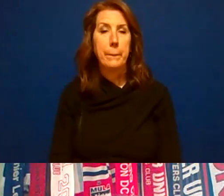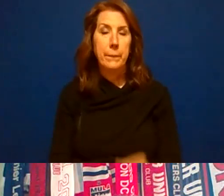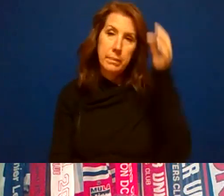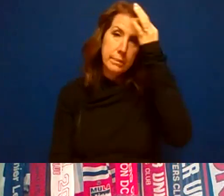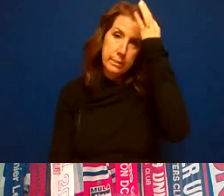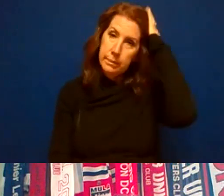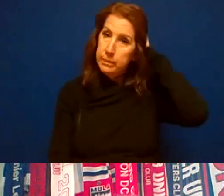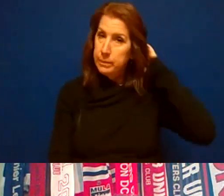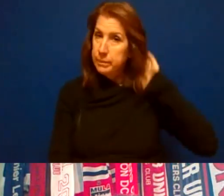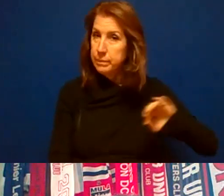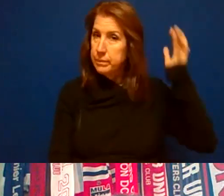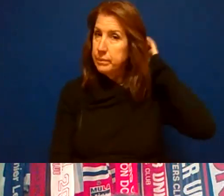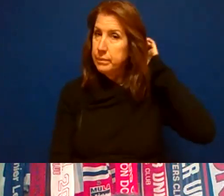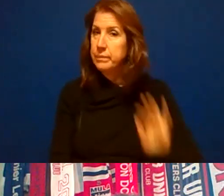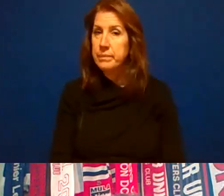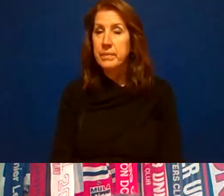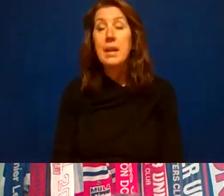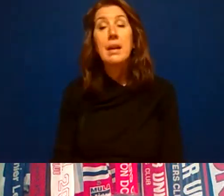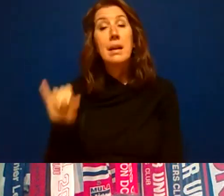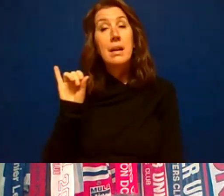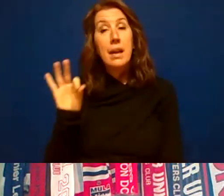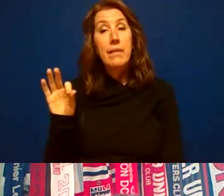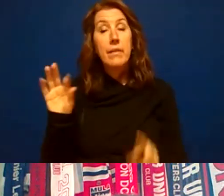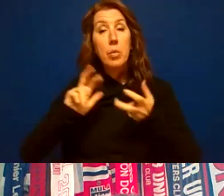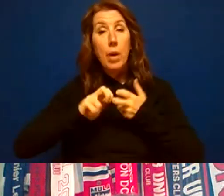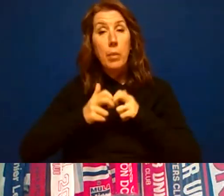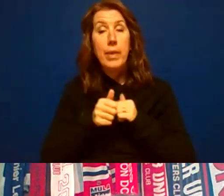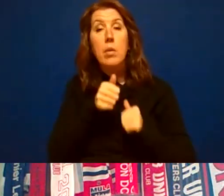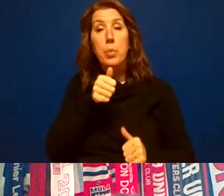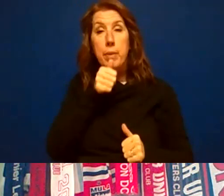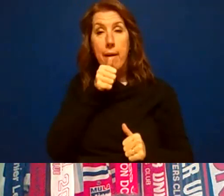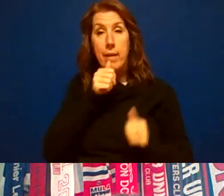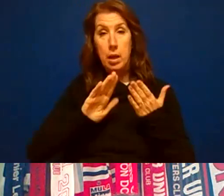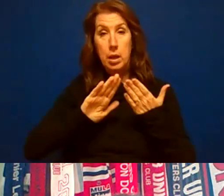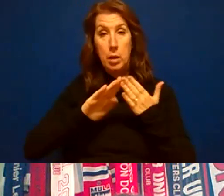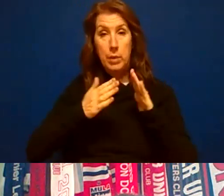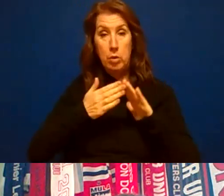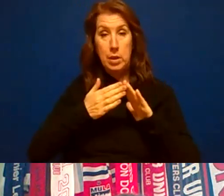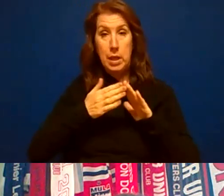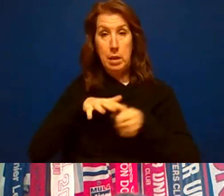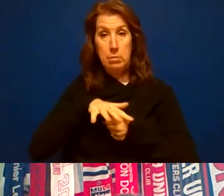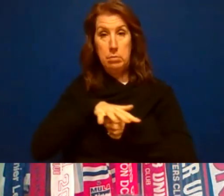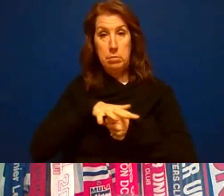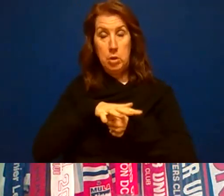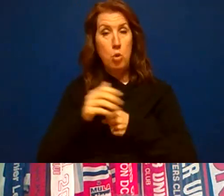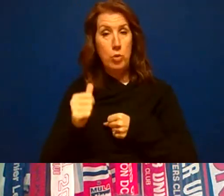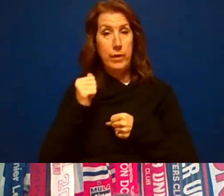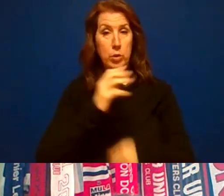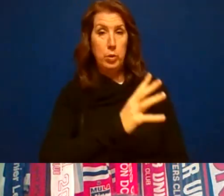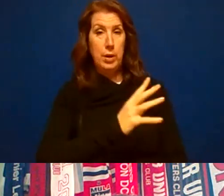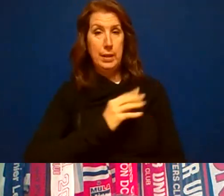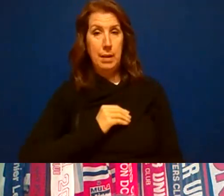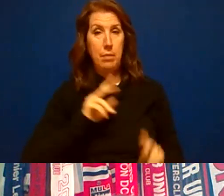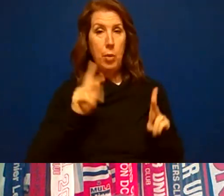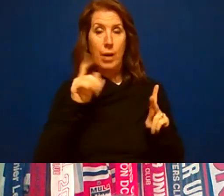there's an issue with private community placements refusing to take people from release because of lack of staff or PPE, et